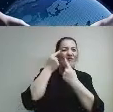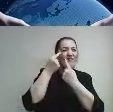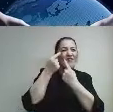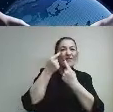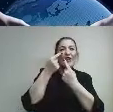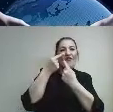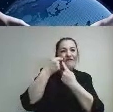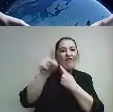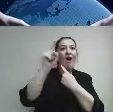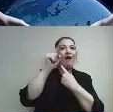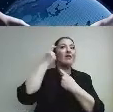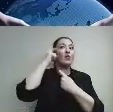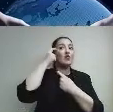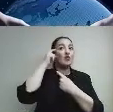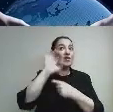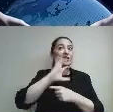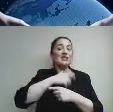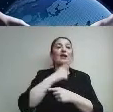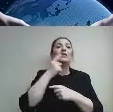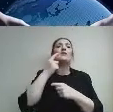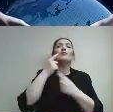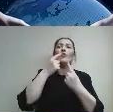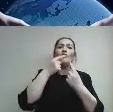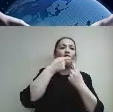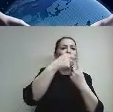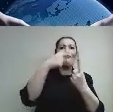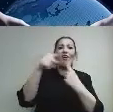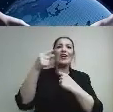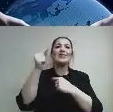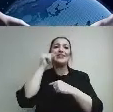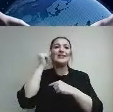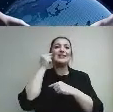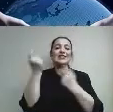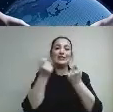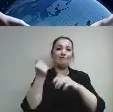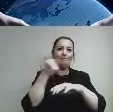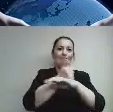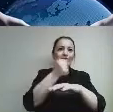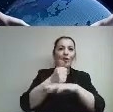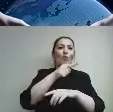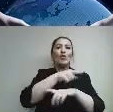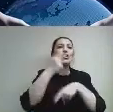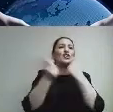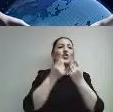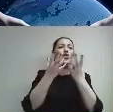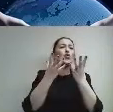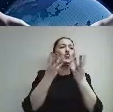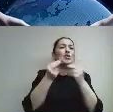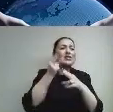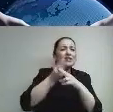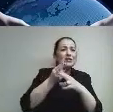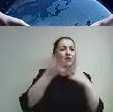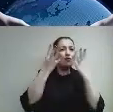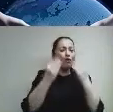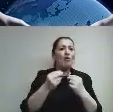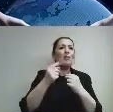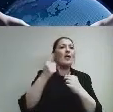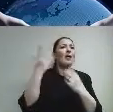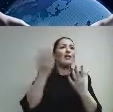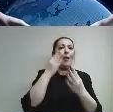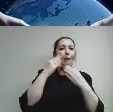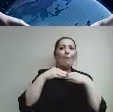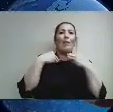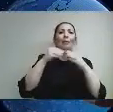together and benefit from practical procedures. Let me tell you a little about the economic